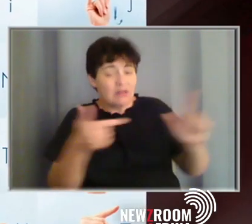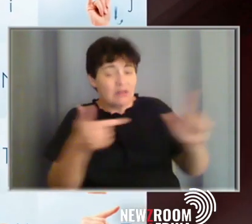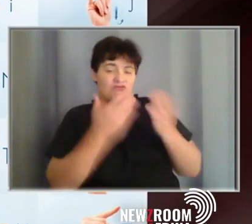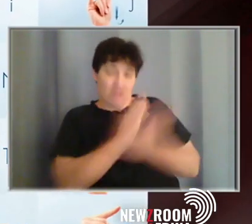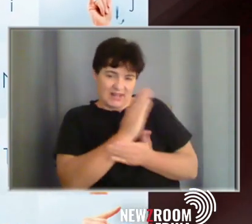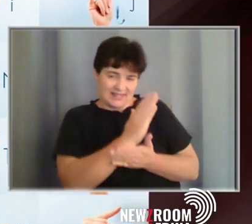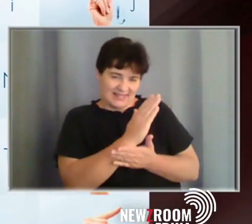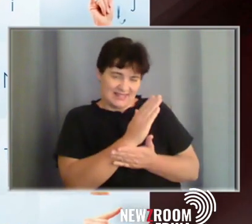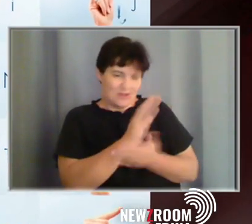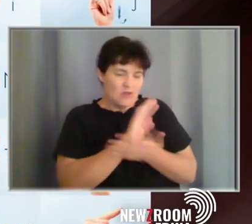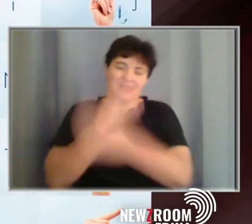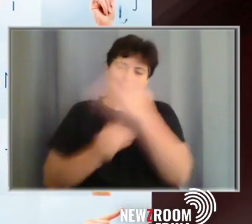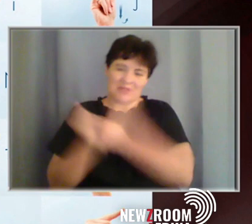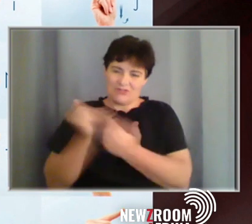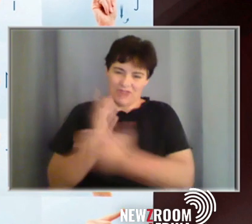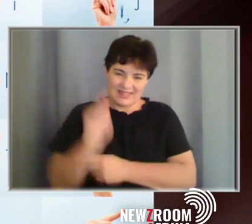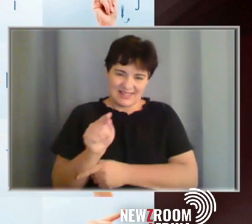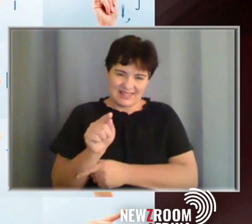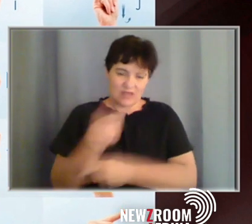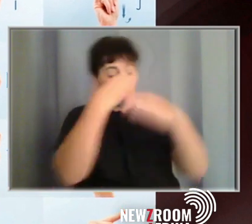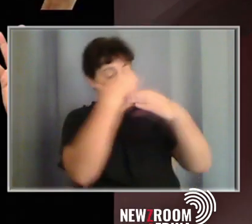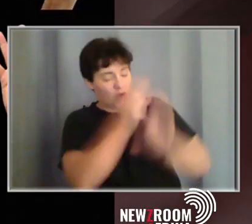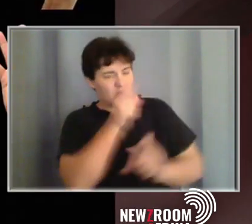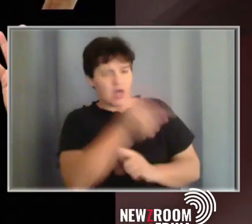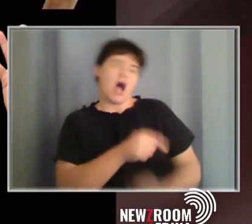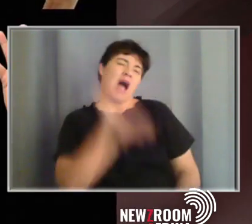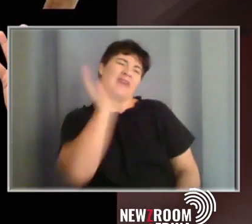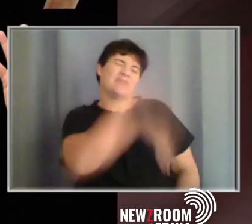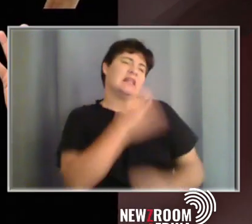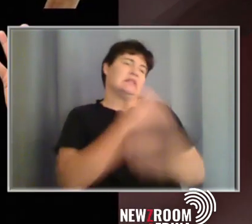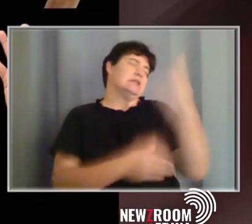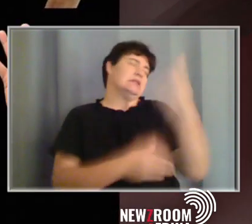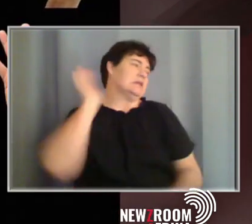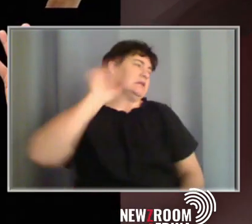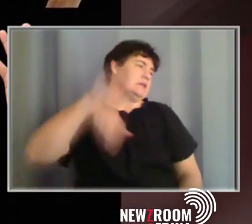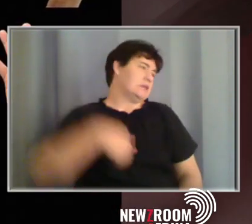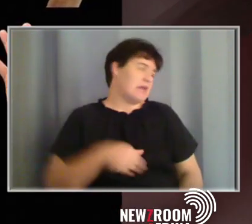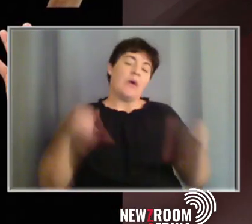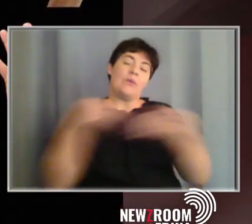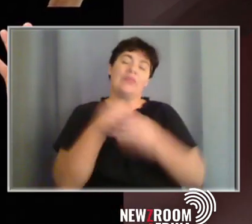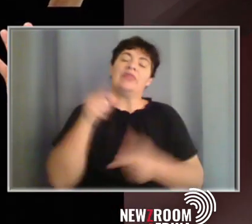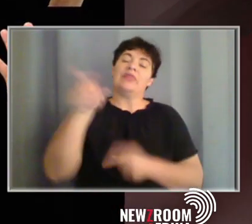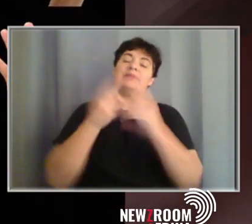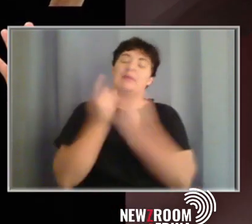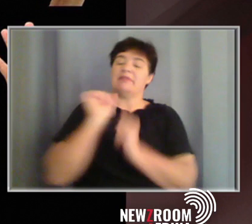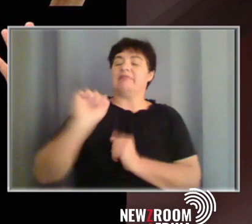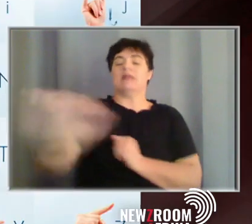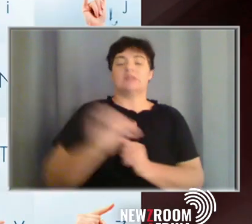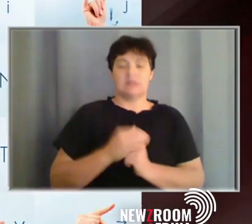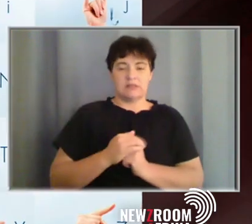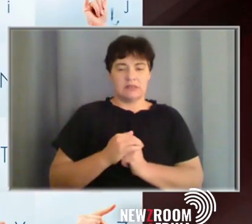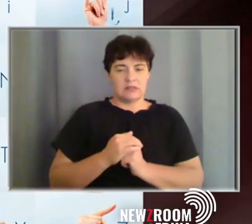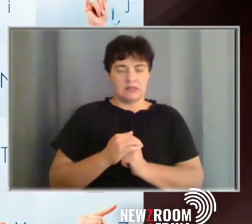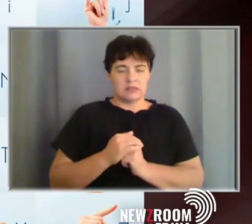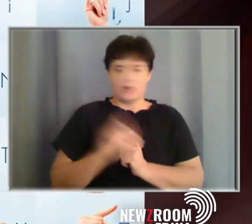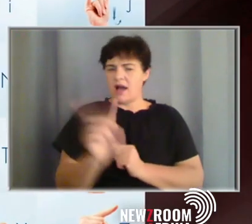it like that, and not focus on, it's disability, therefore it belongs with that department, then you would find that